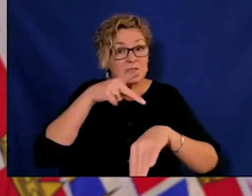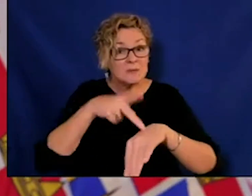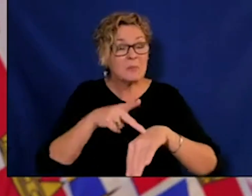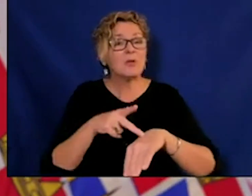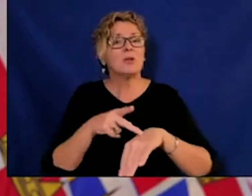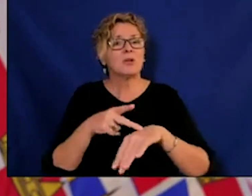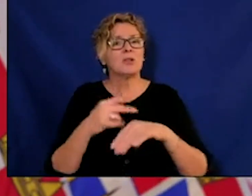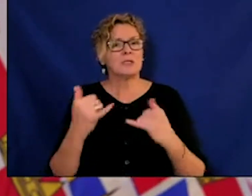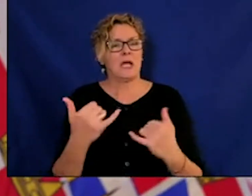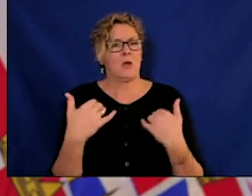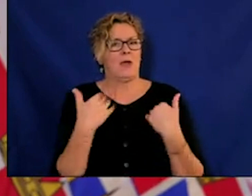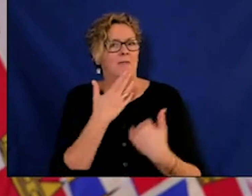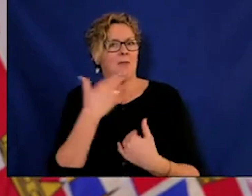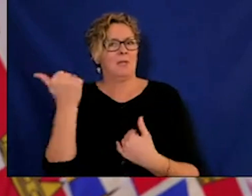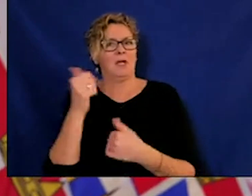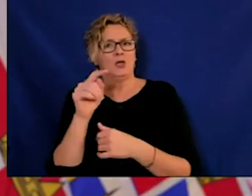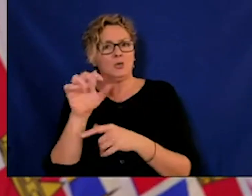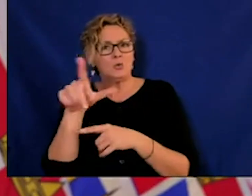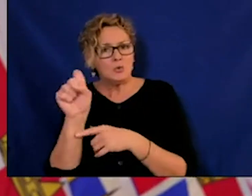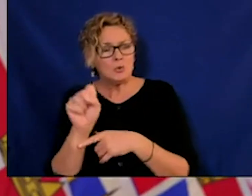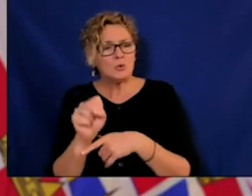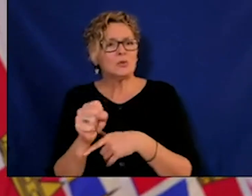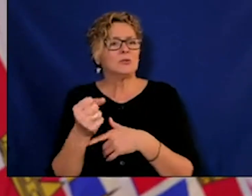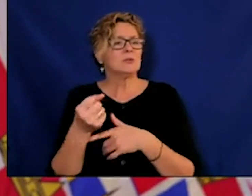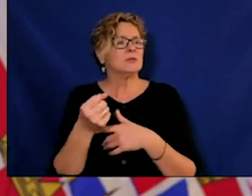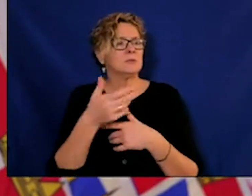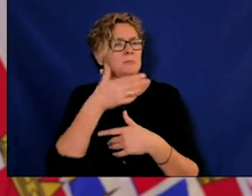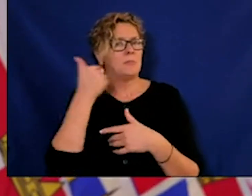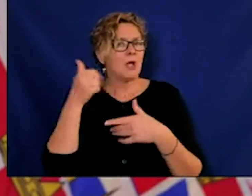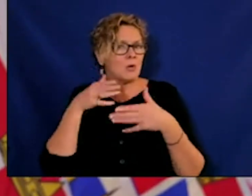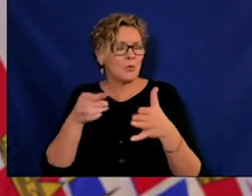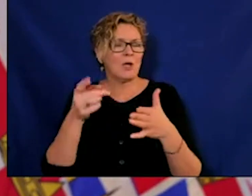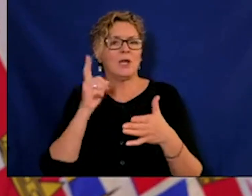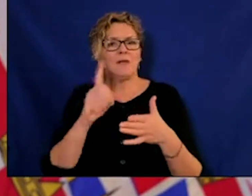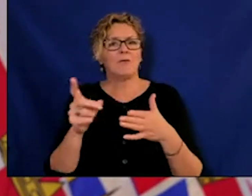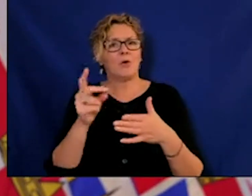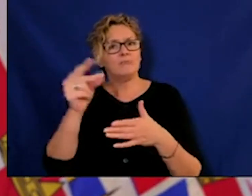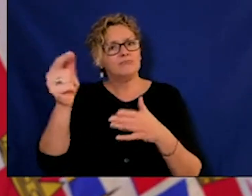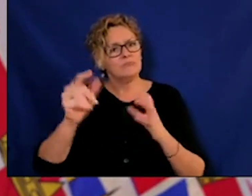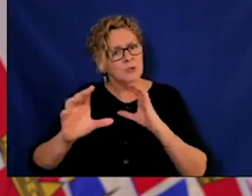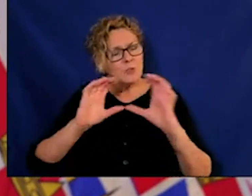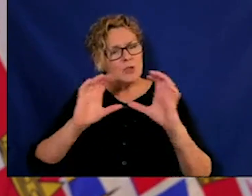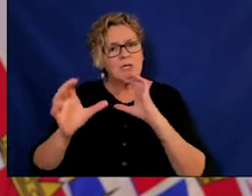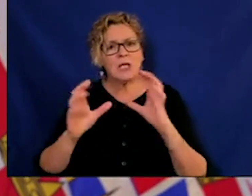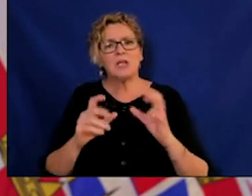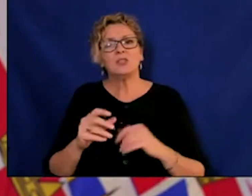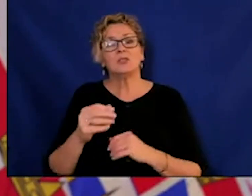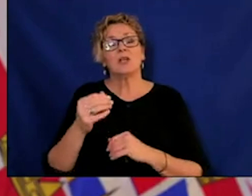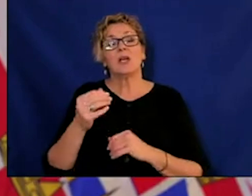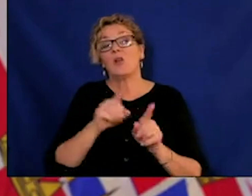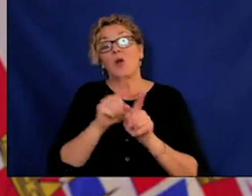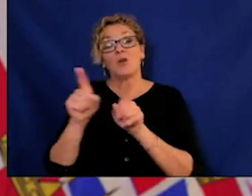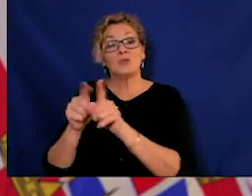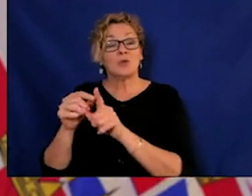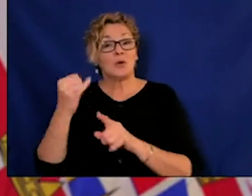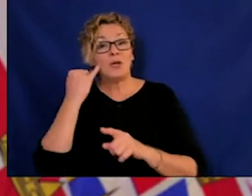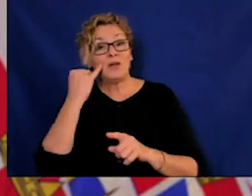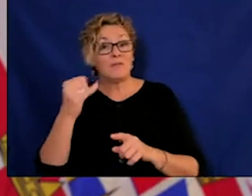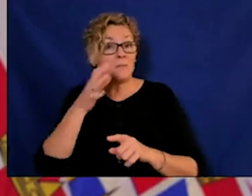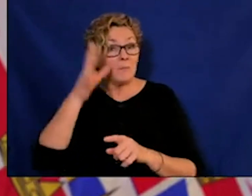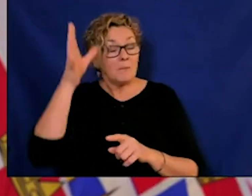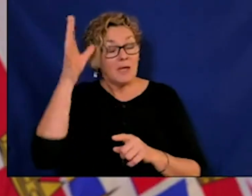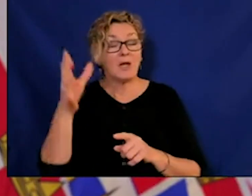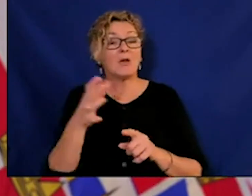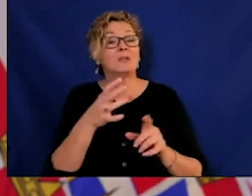schools, with families, so that if you do get that notification, you know what to do to keep your family safe